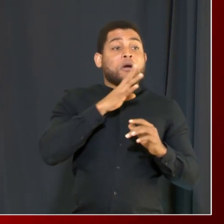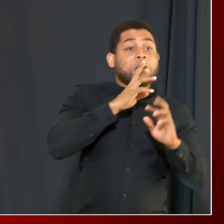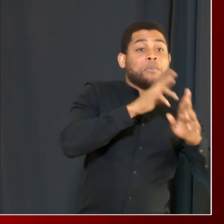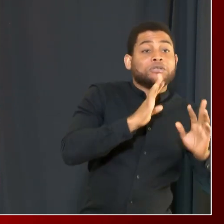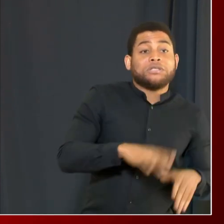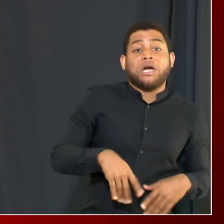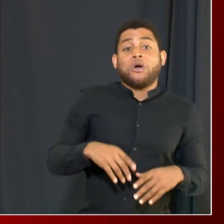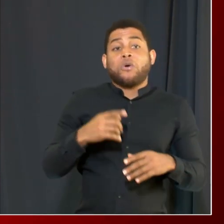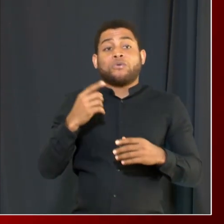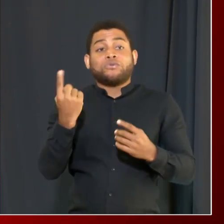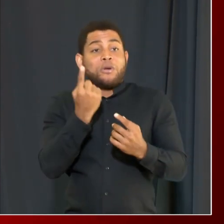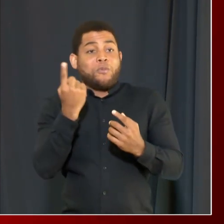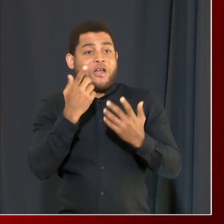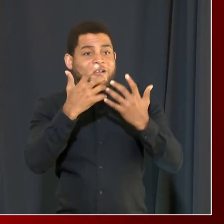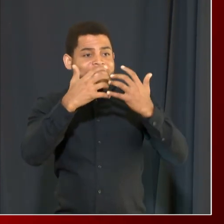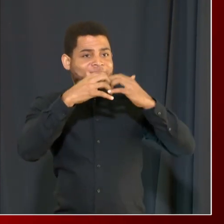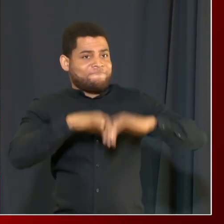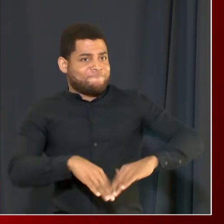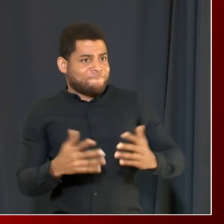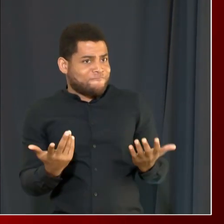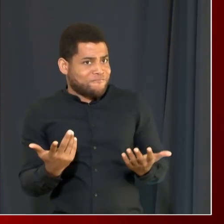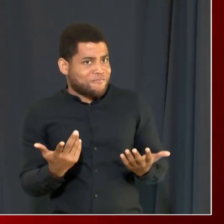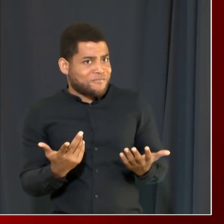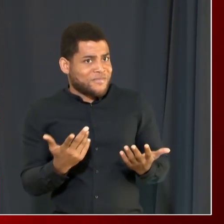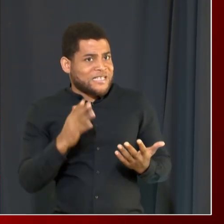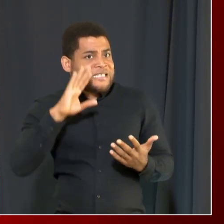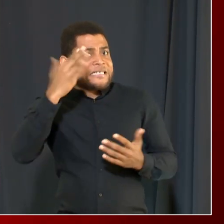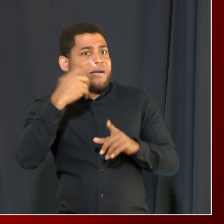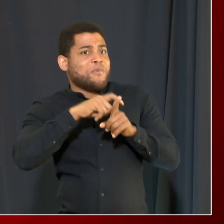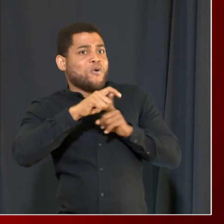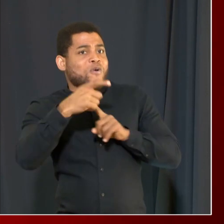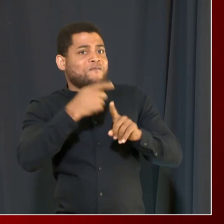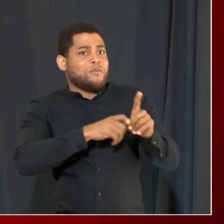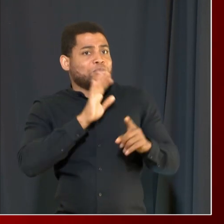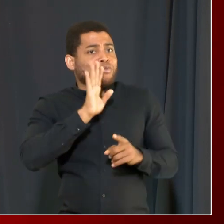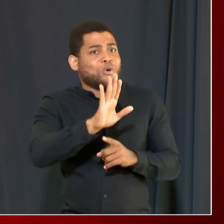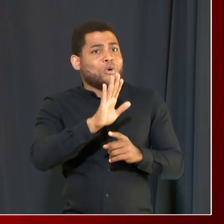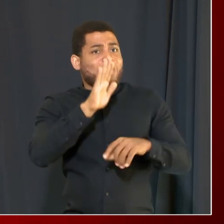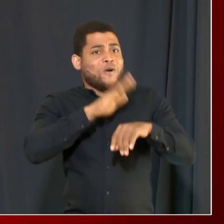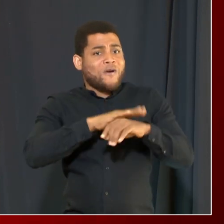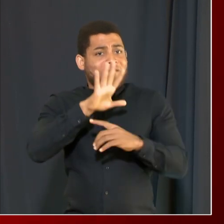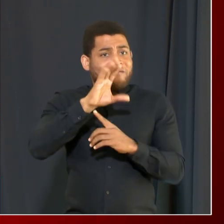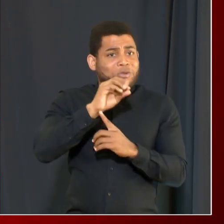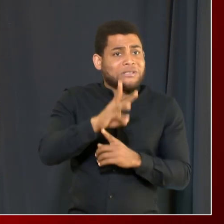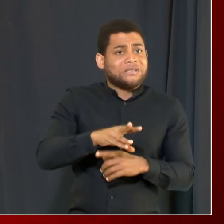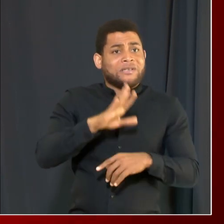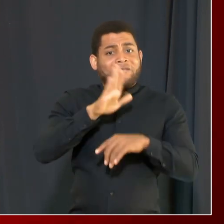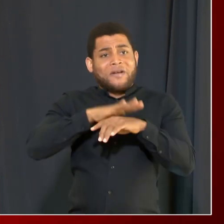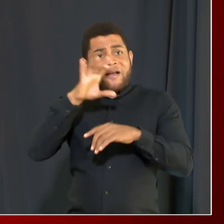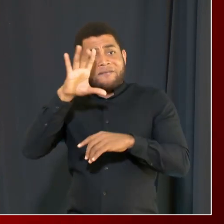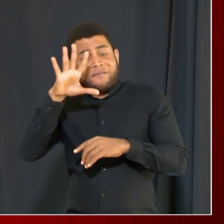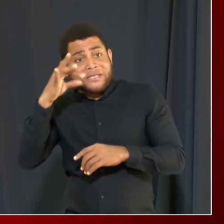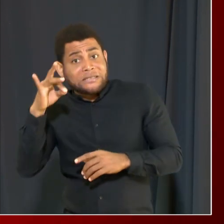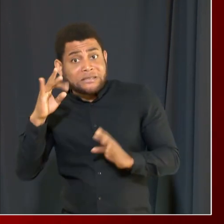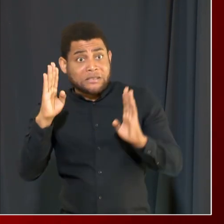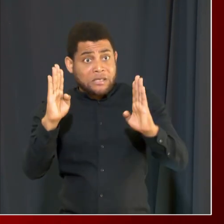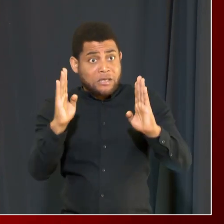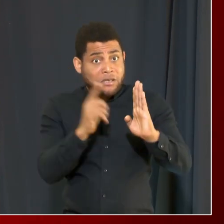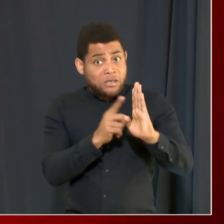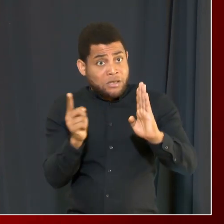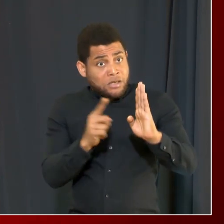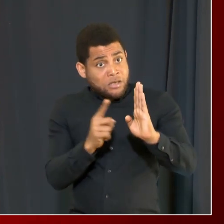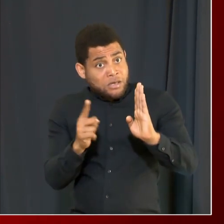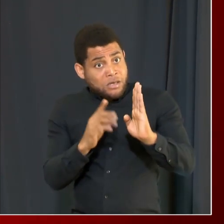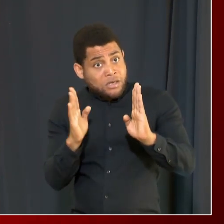just seems like there were calls coming in from, by your account, from 5:06 to 5:18, and during